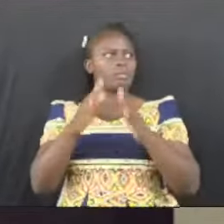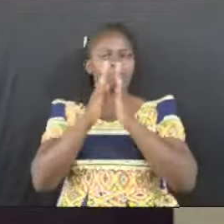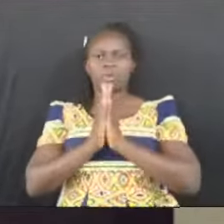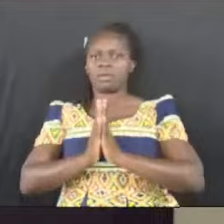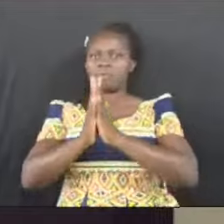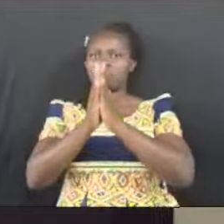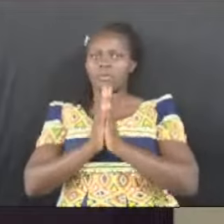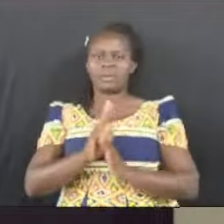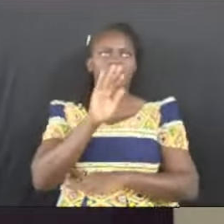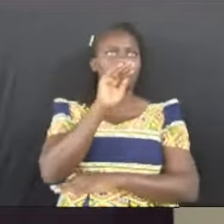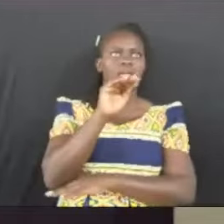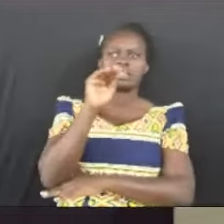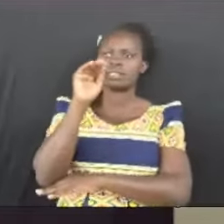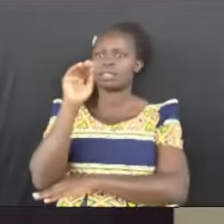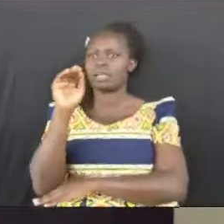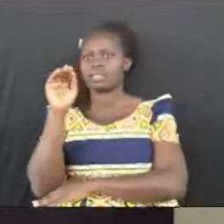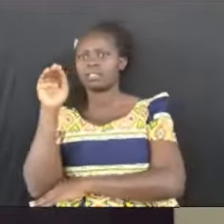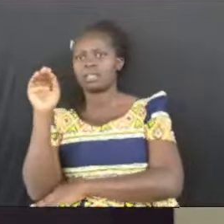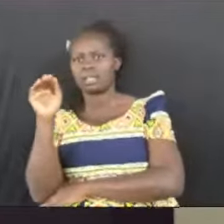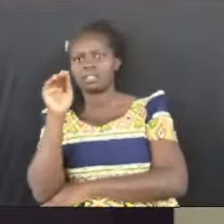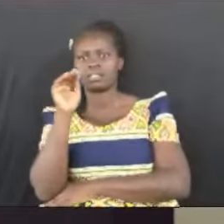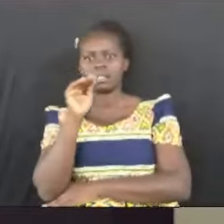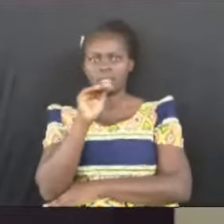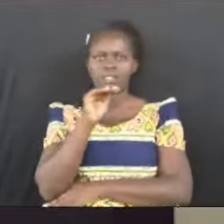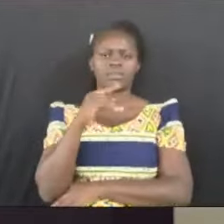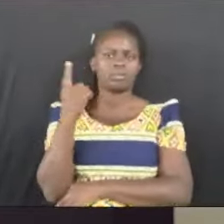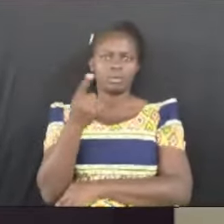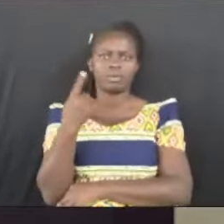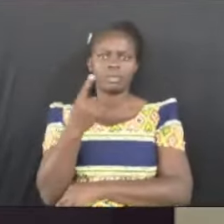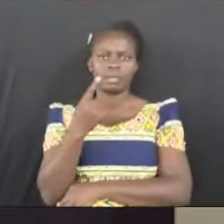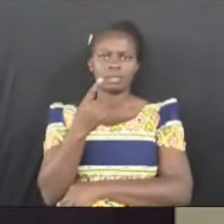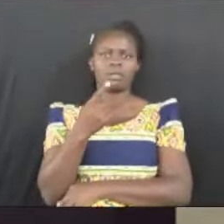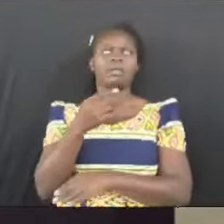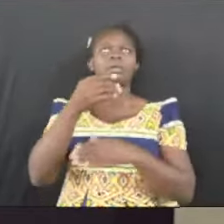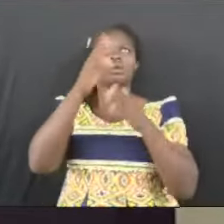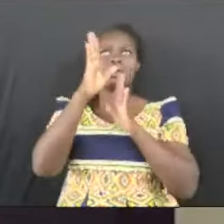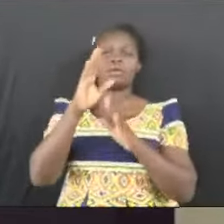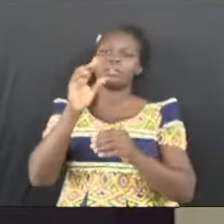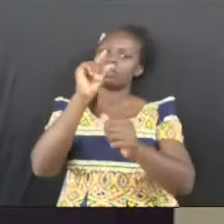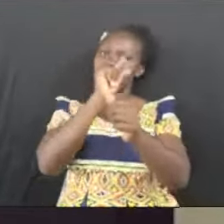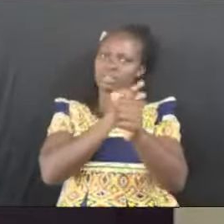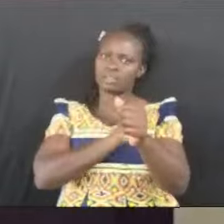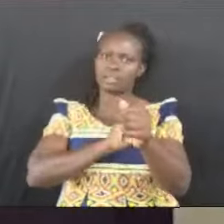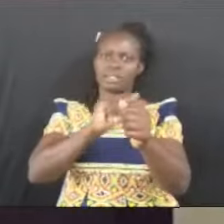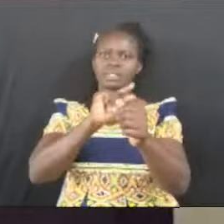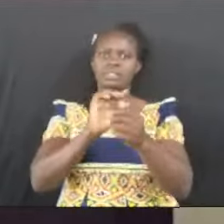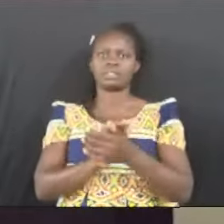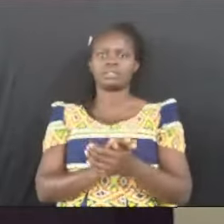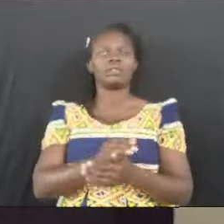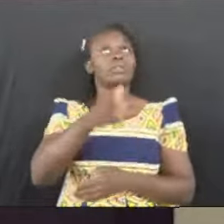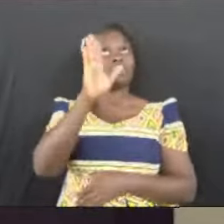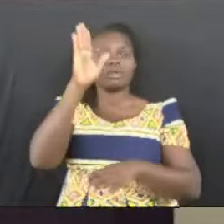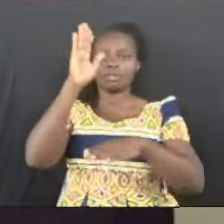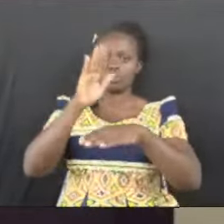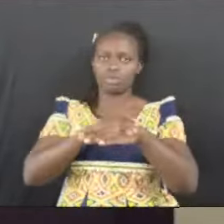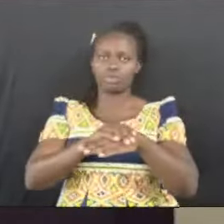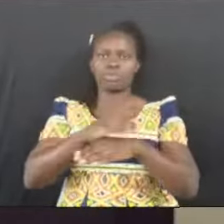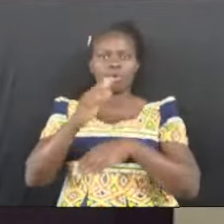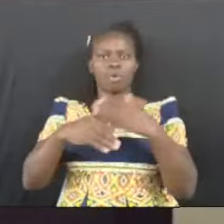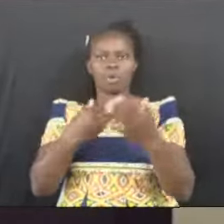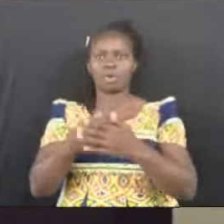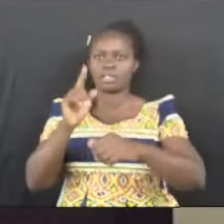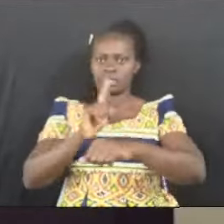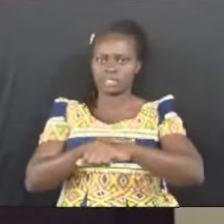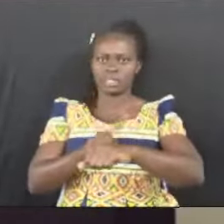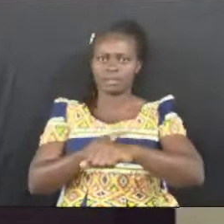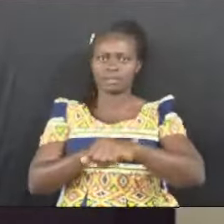that. God is not bound to anything. God is gracious. God is good all the time.